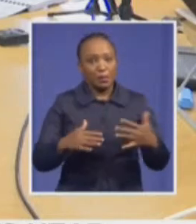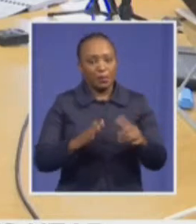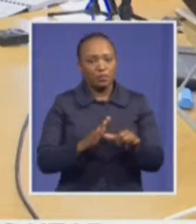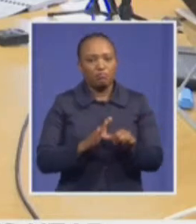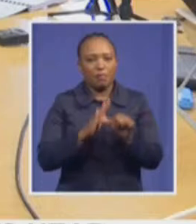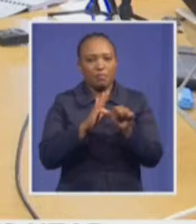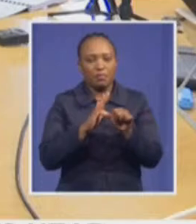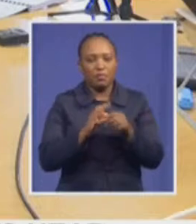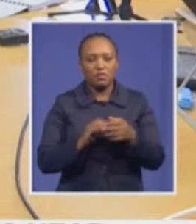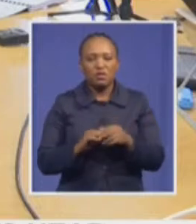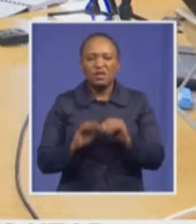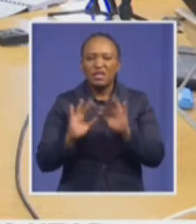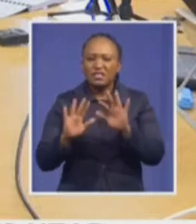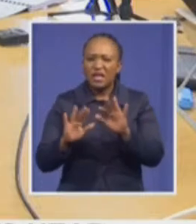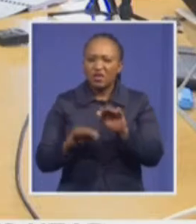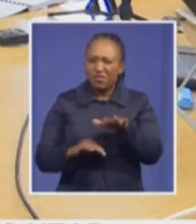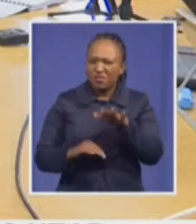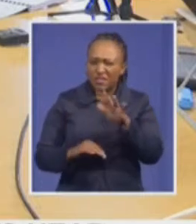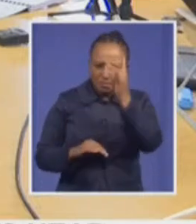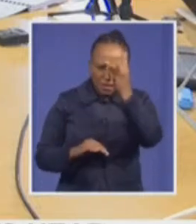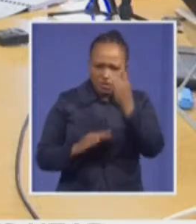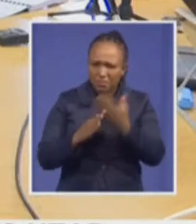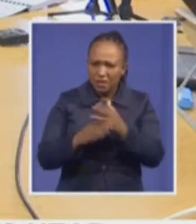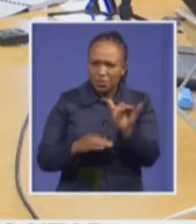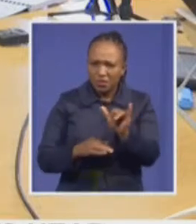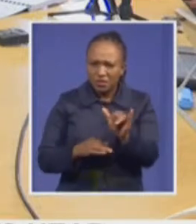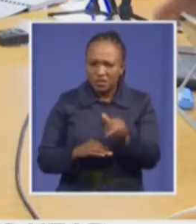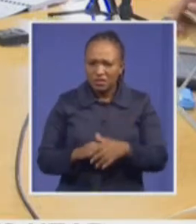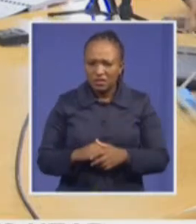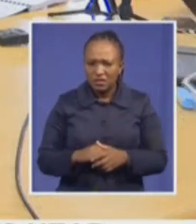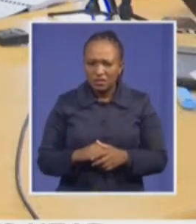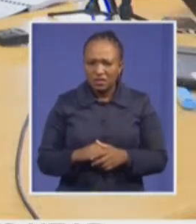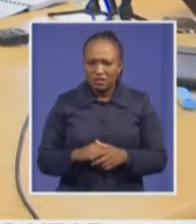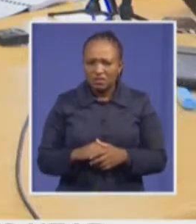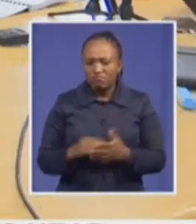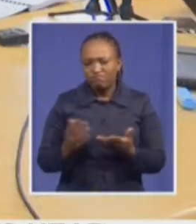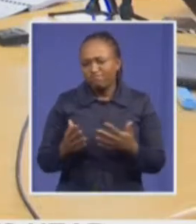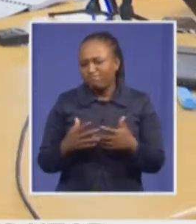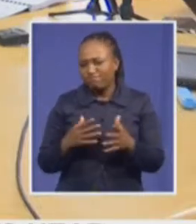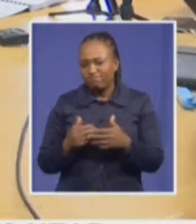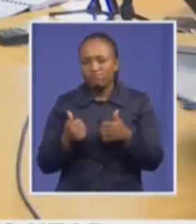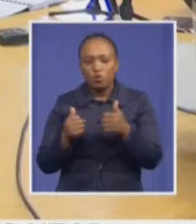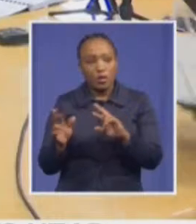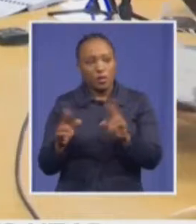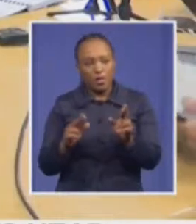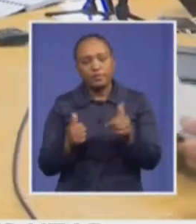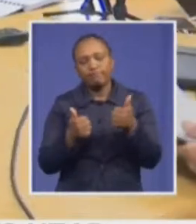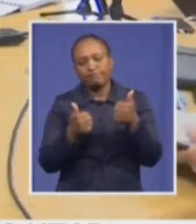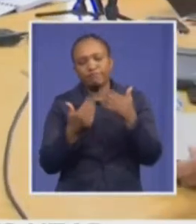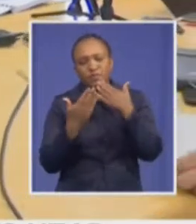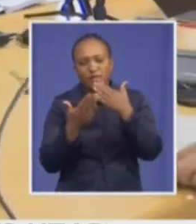You could do 10, actually. When you're ready, I'm here. Thanks. Thank you, Chair.